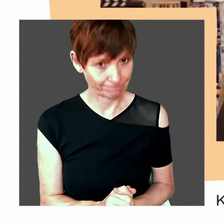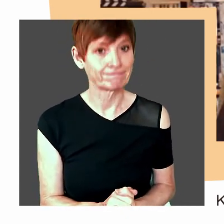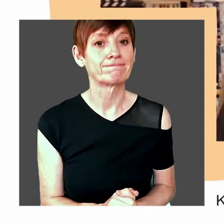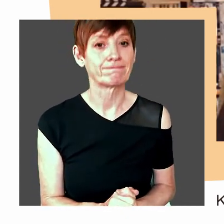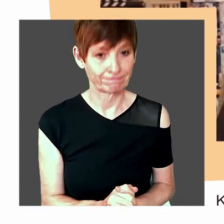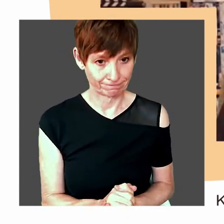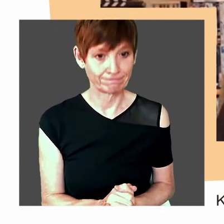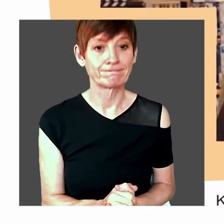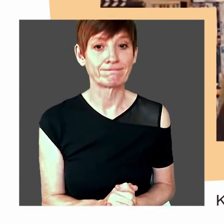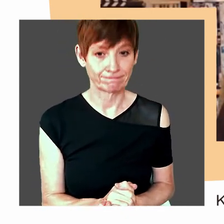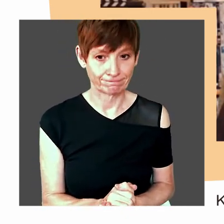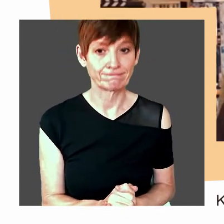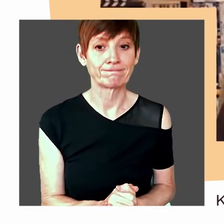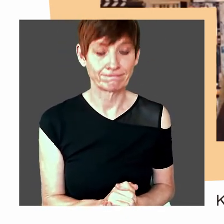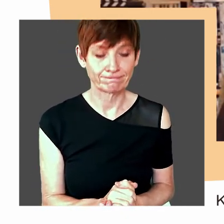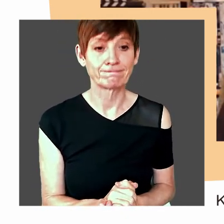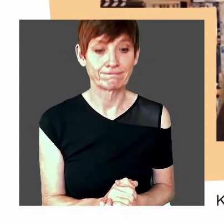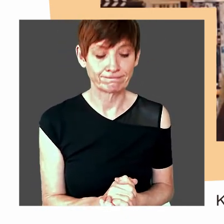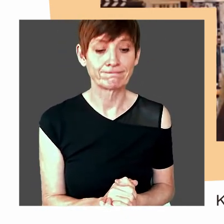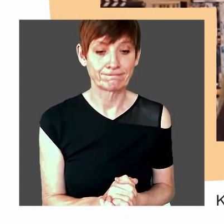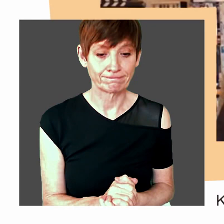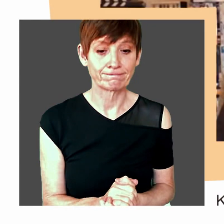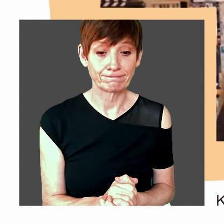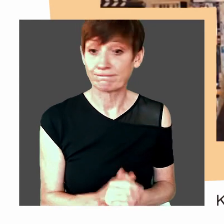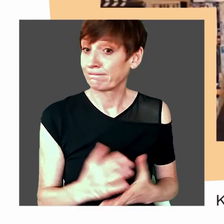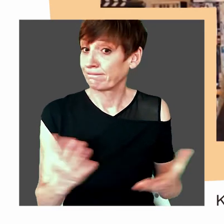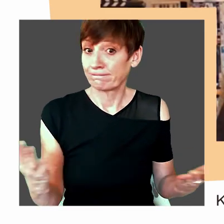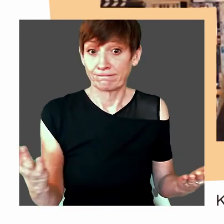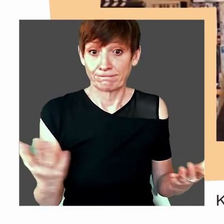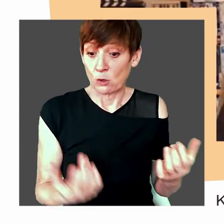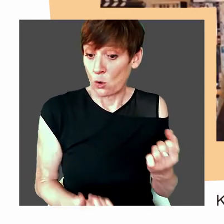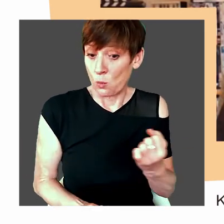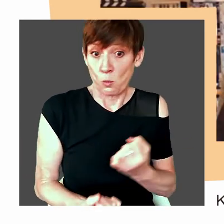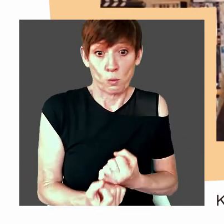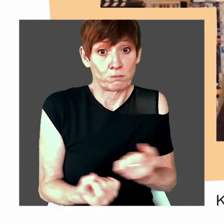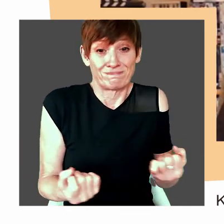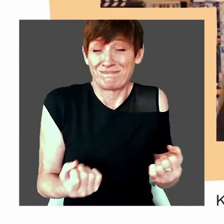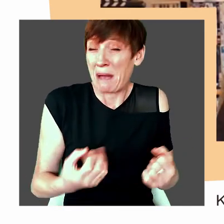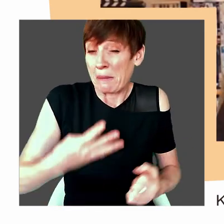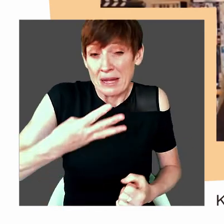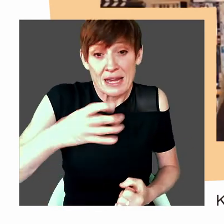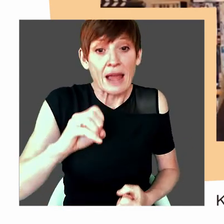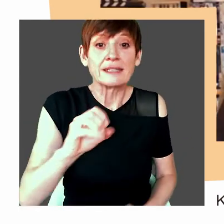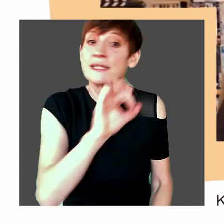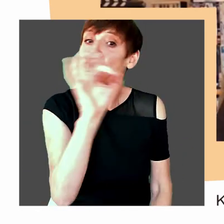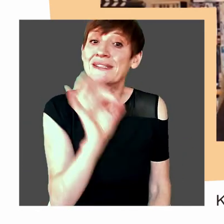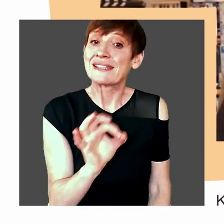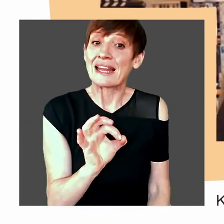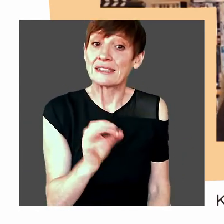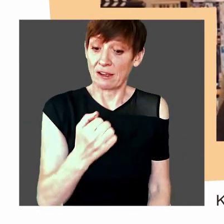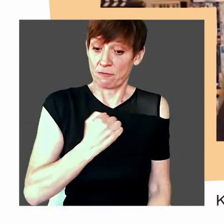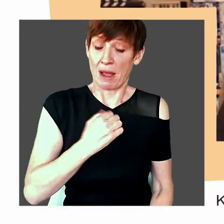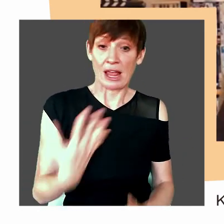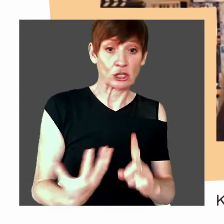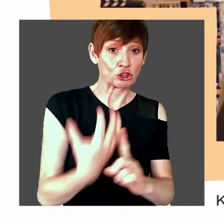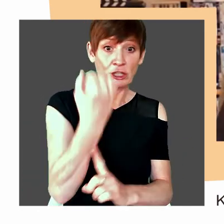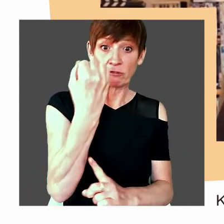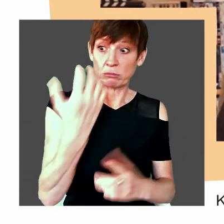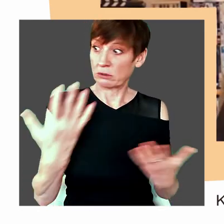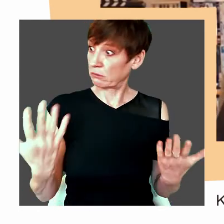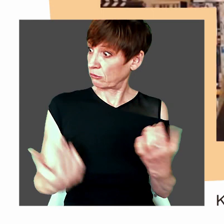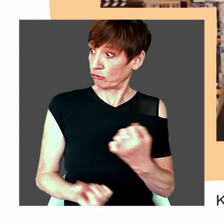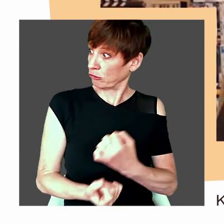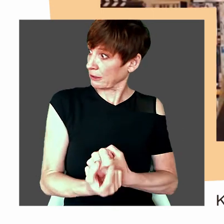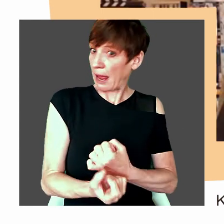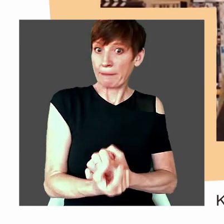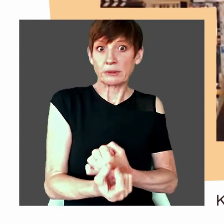Everything happened to me. It's happened organically, 90% of my achievement. And galleries contact